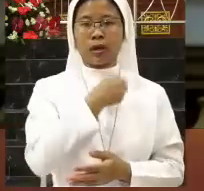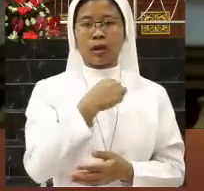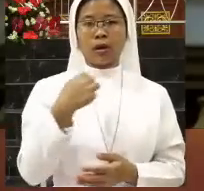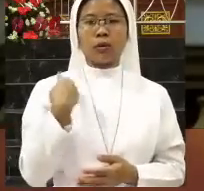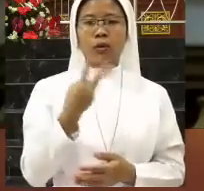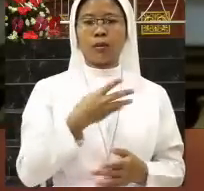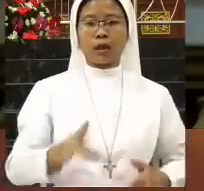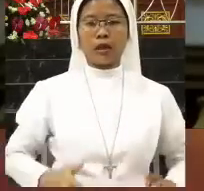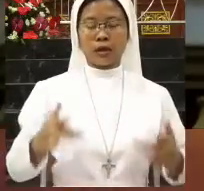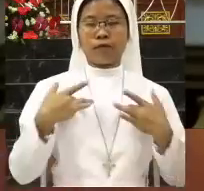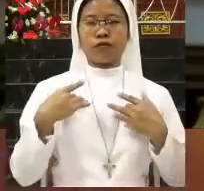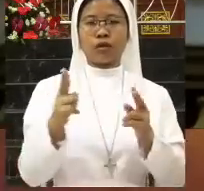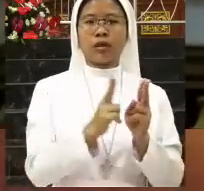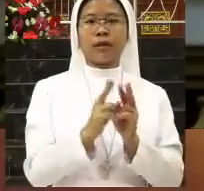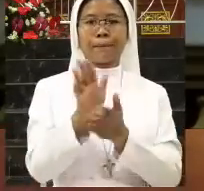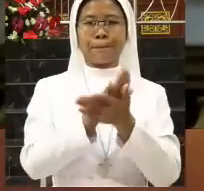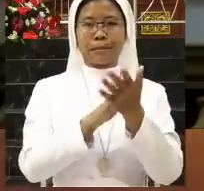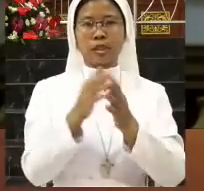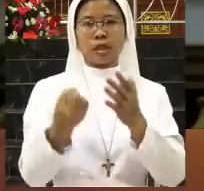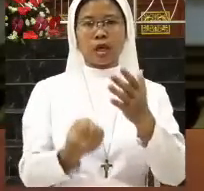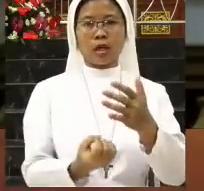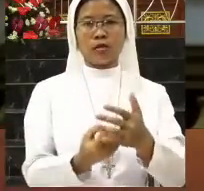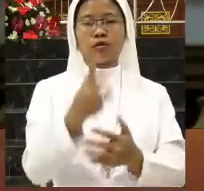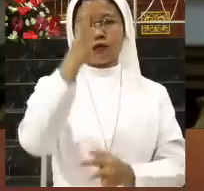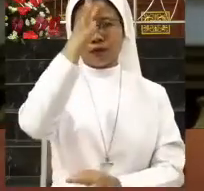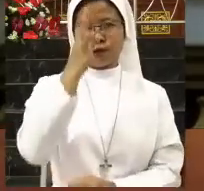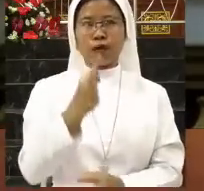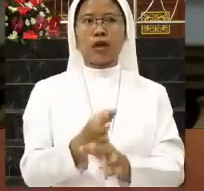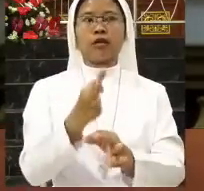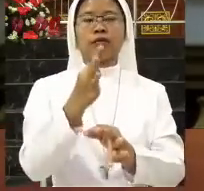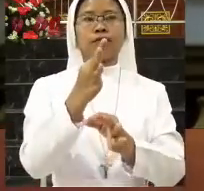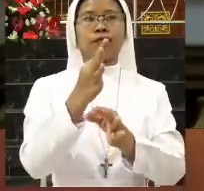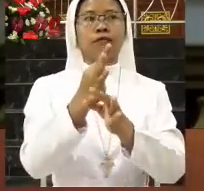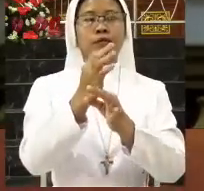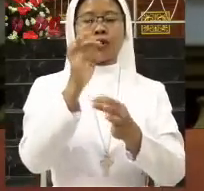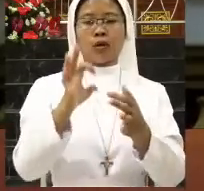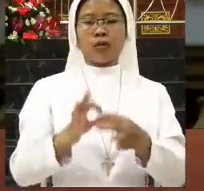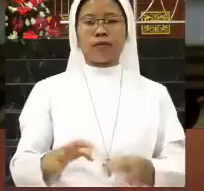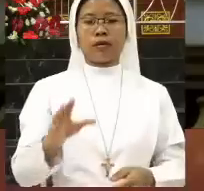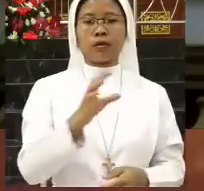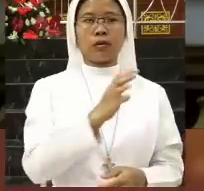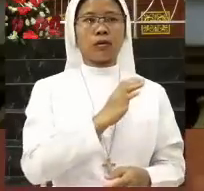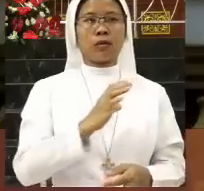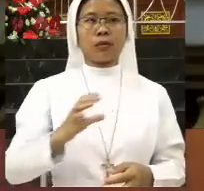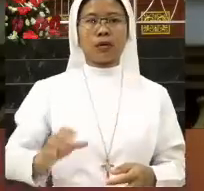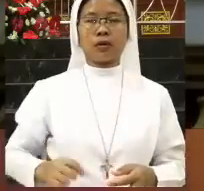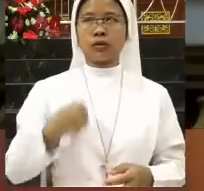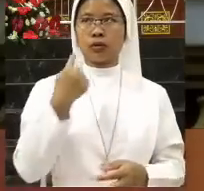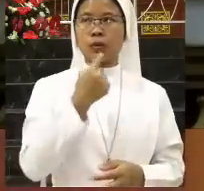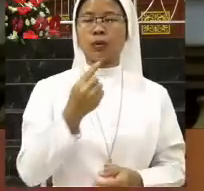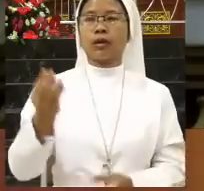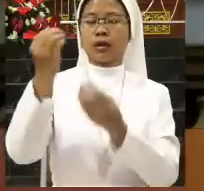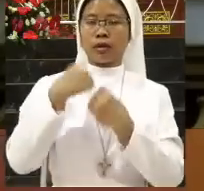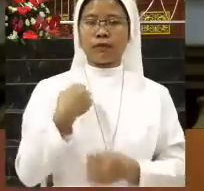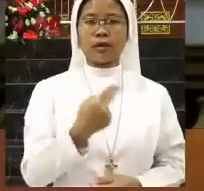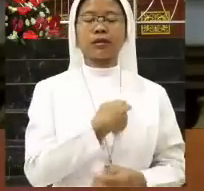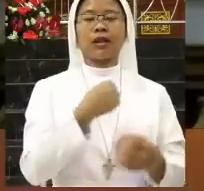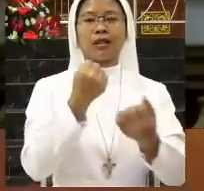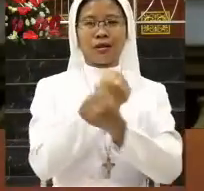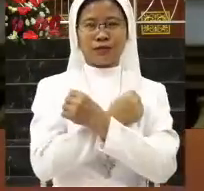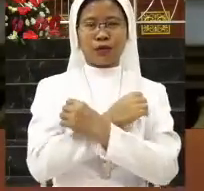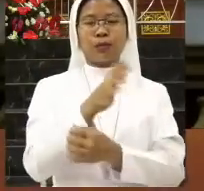in harmony and grow in faithful imitation of Christ who has given us a loving